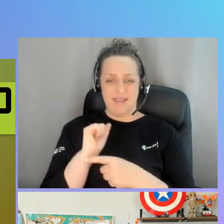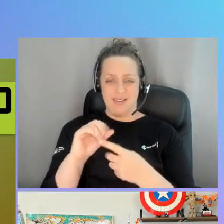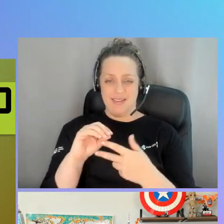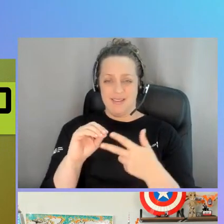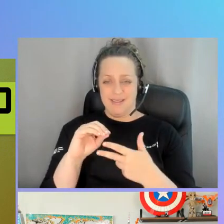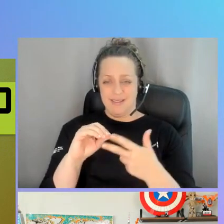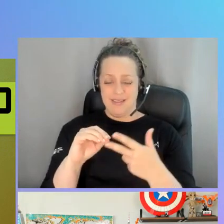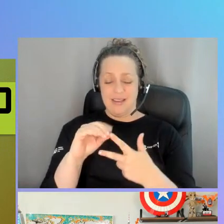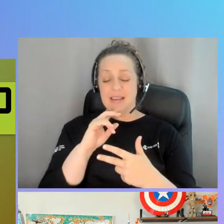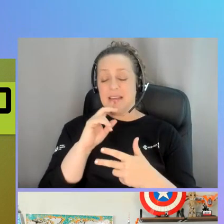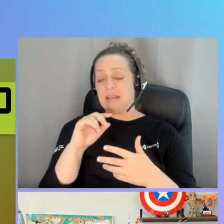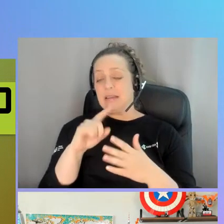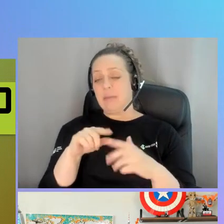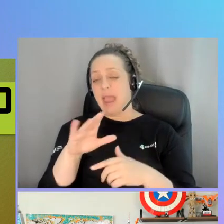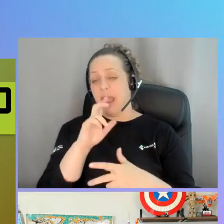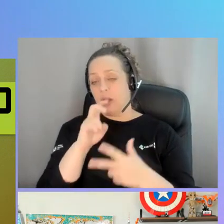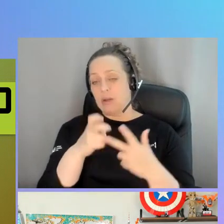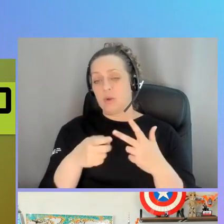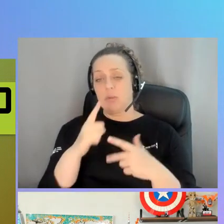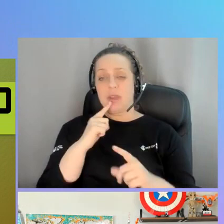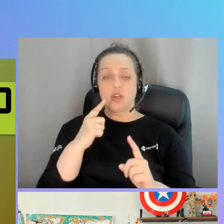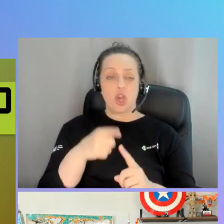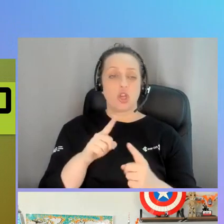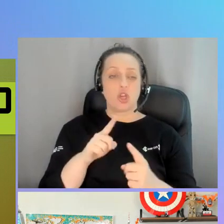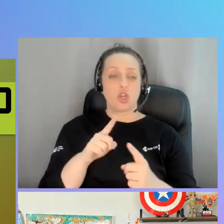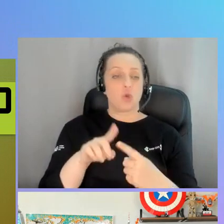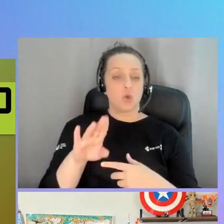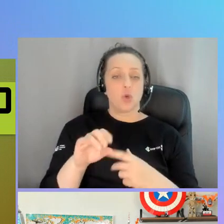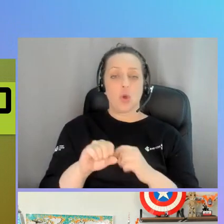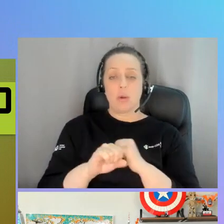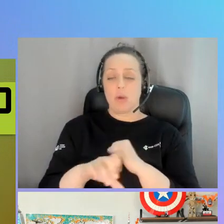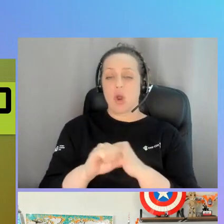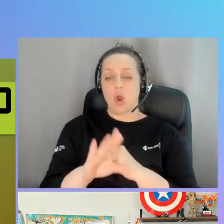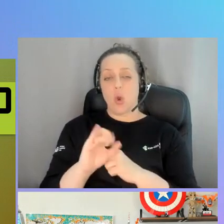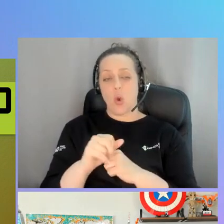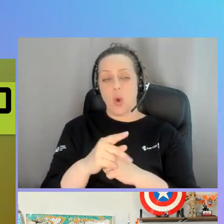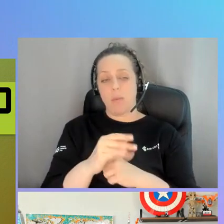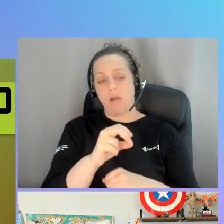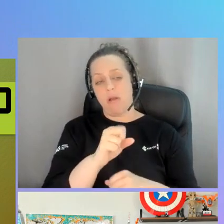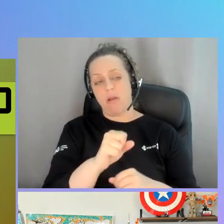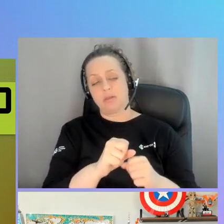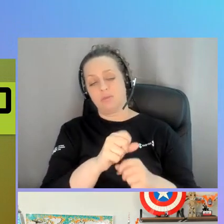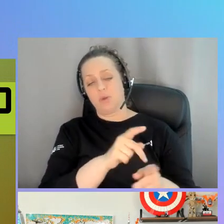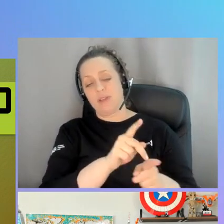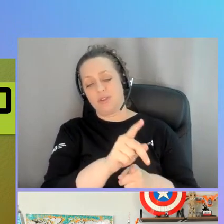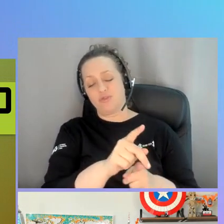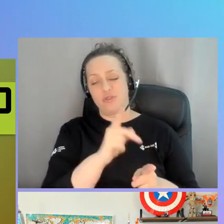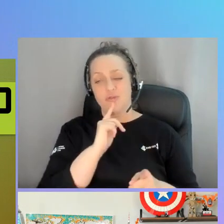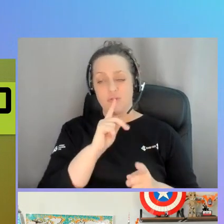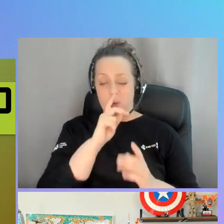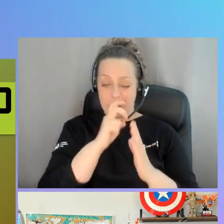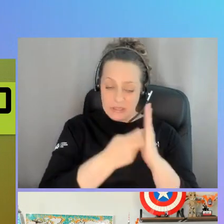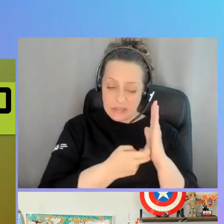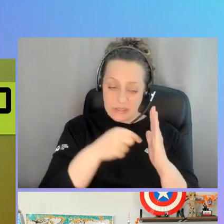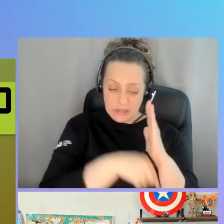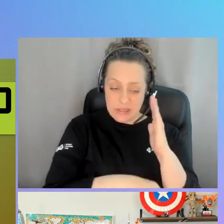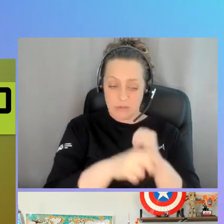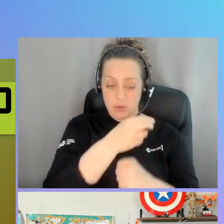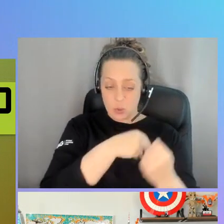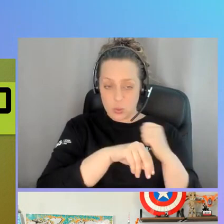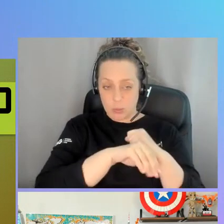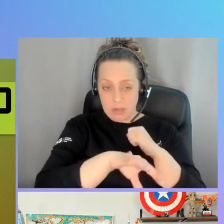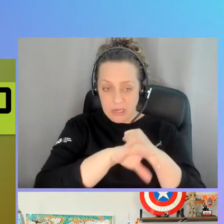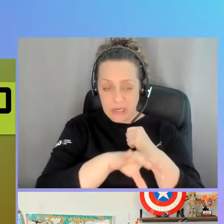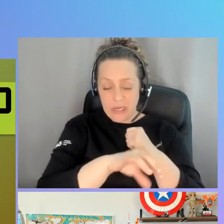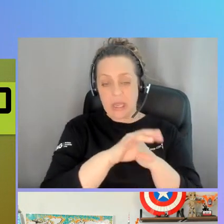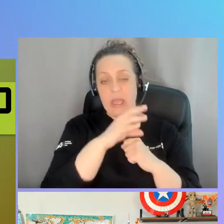Depending on how deep you go, you may target this to your marketing and corporate comms professionals. If you're getting super deep into like social media